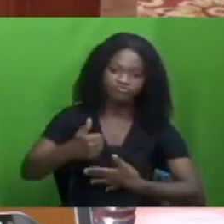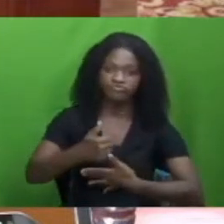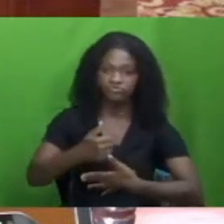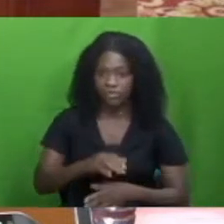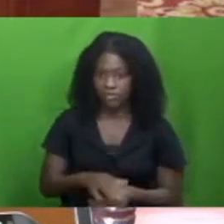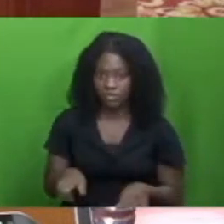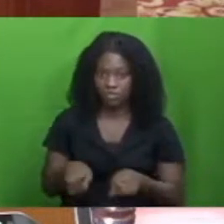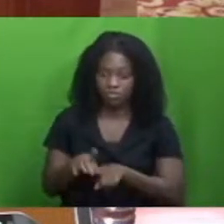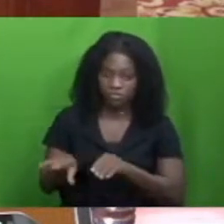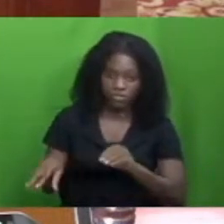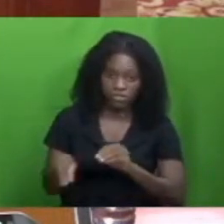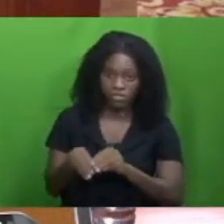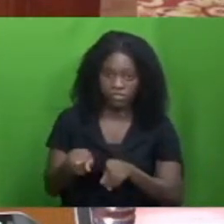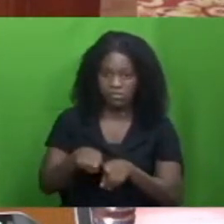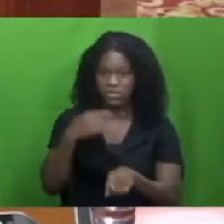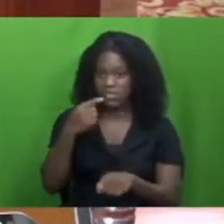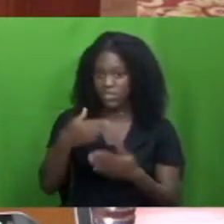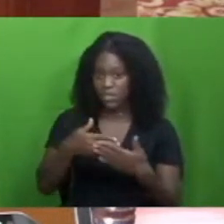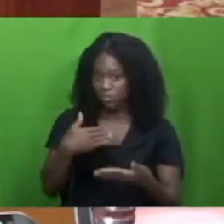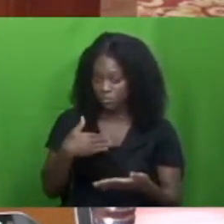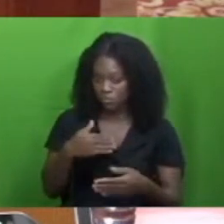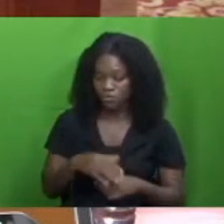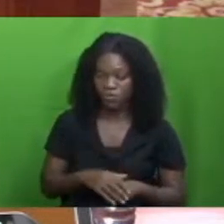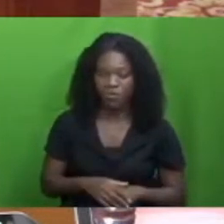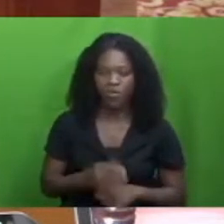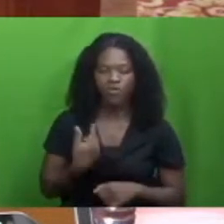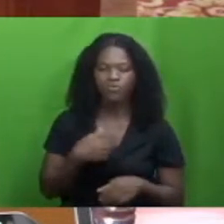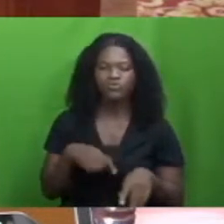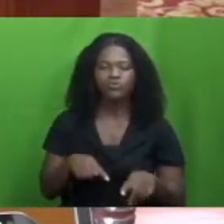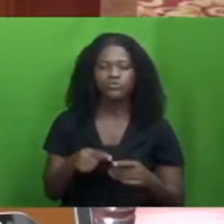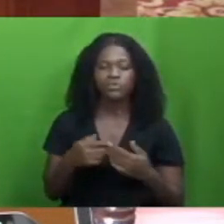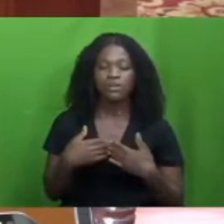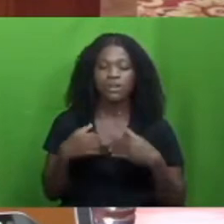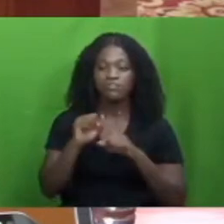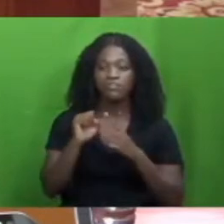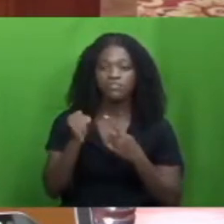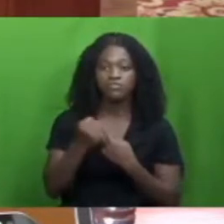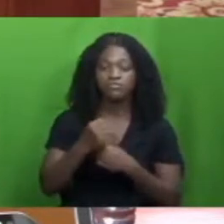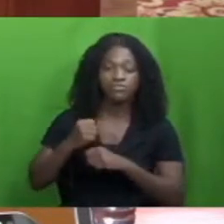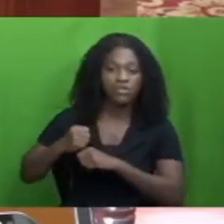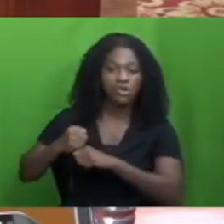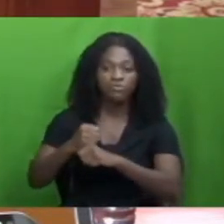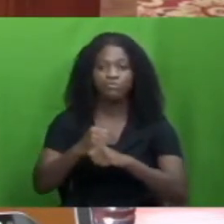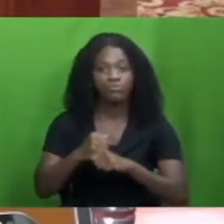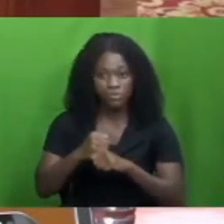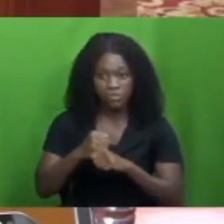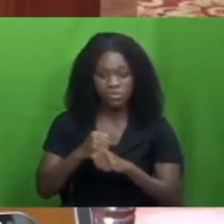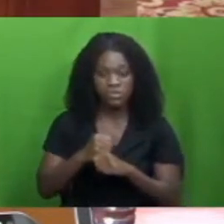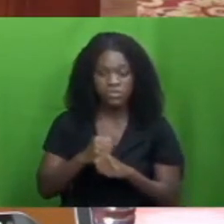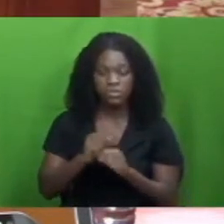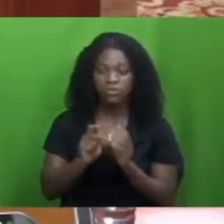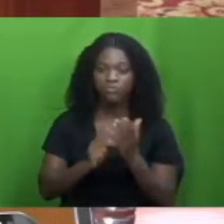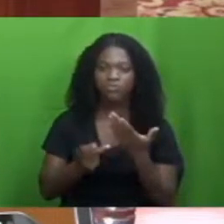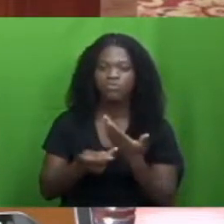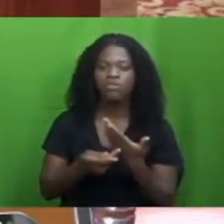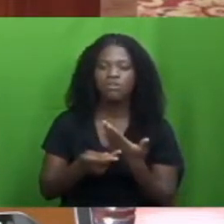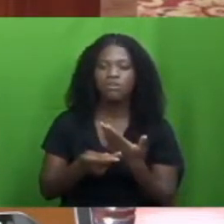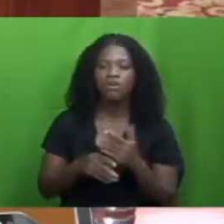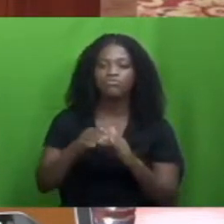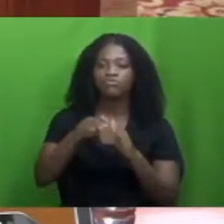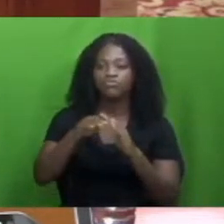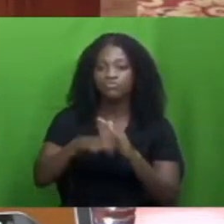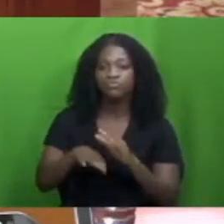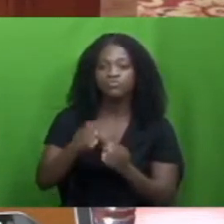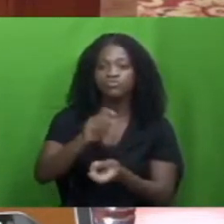addition, as stated earlier, we are pursuing a social protection agenda to mitigate the impact of